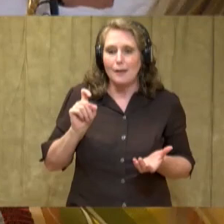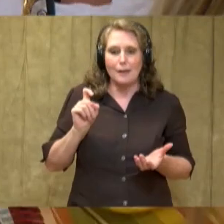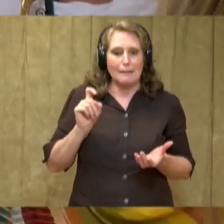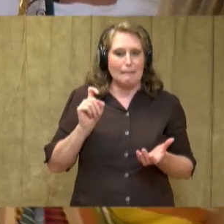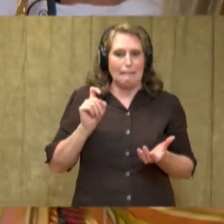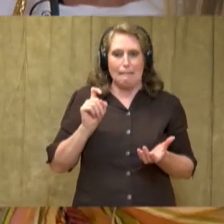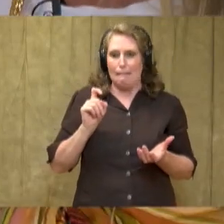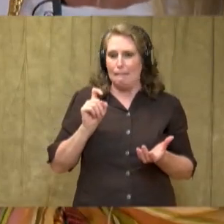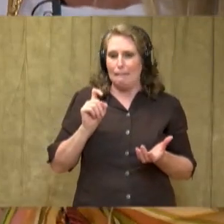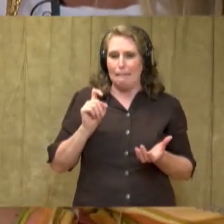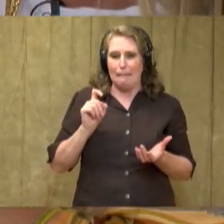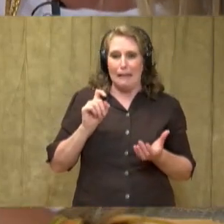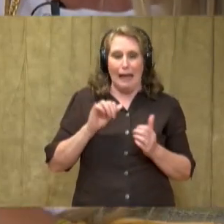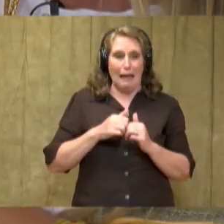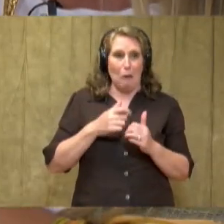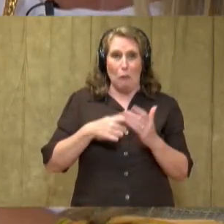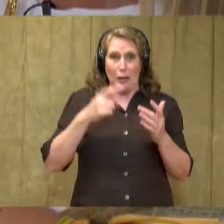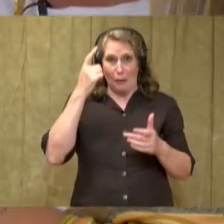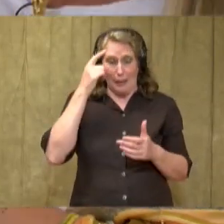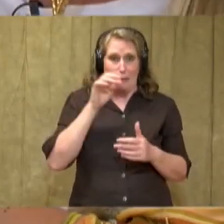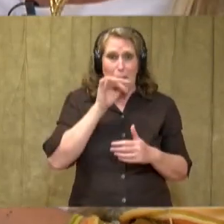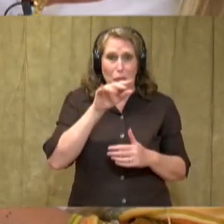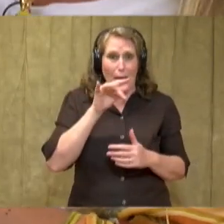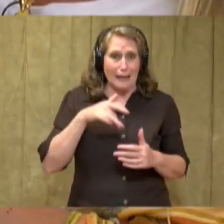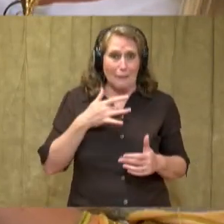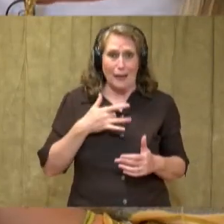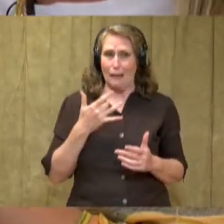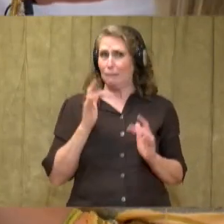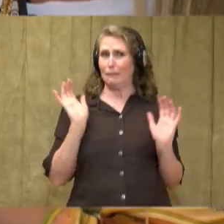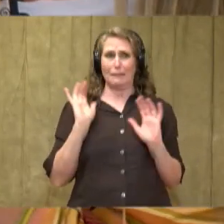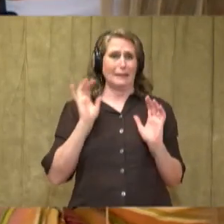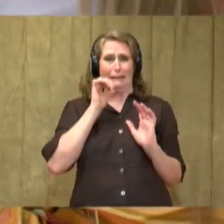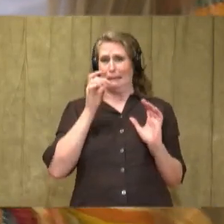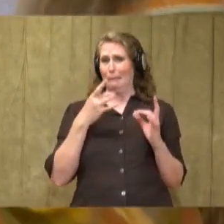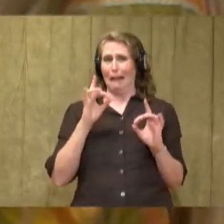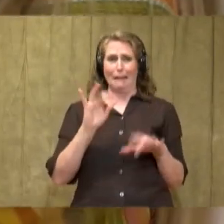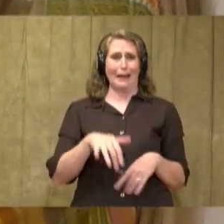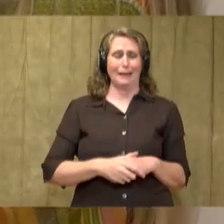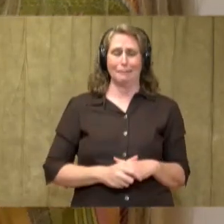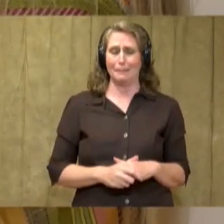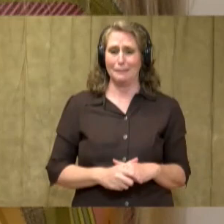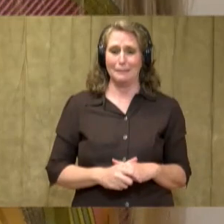Ooh, how does it look like he feels? Bleh, not so good, huh?